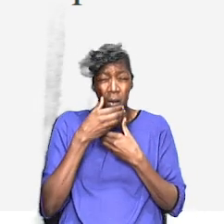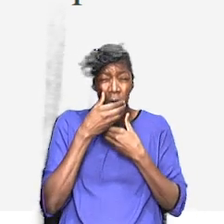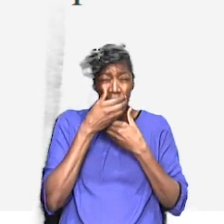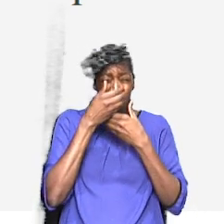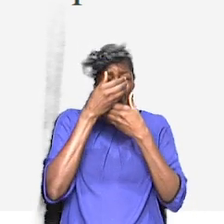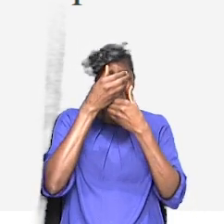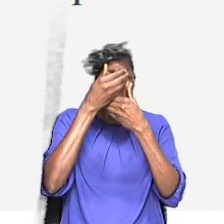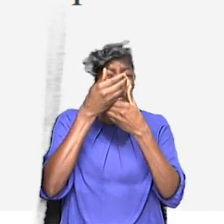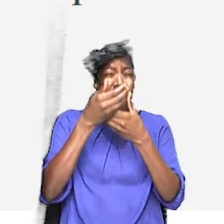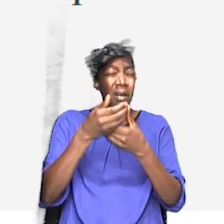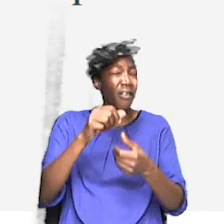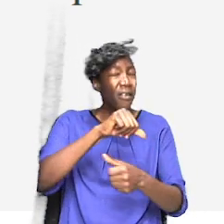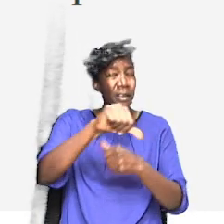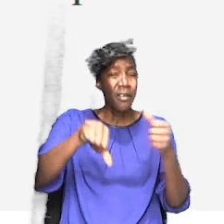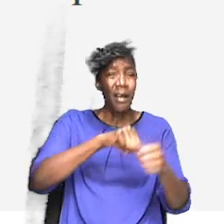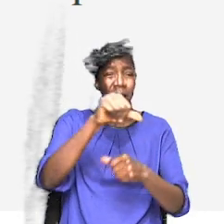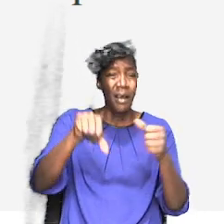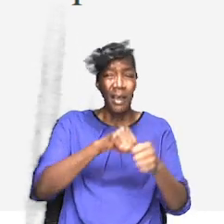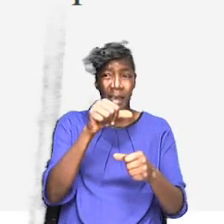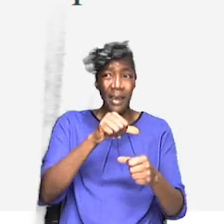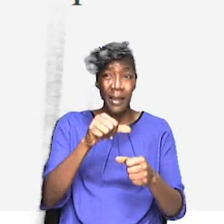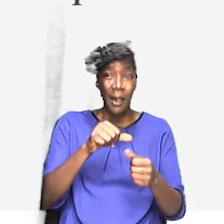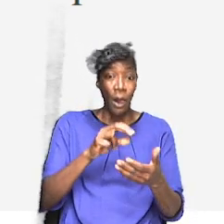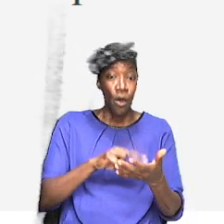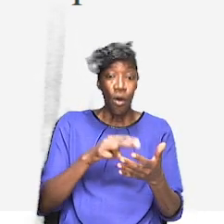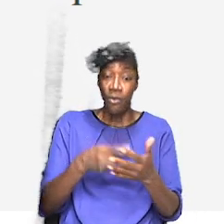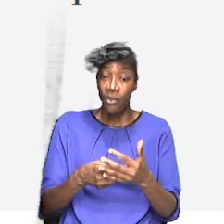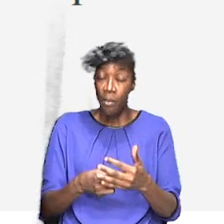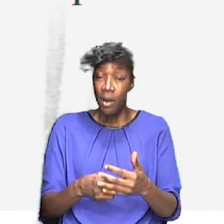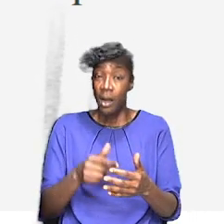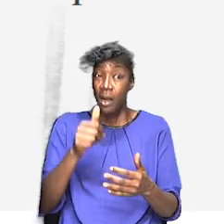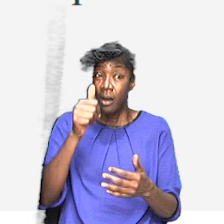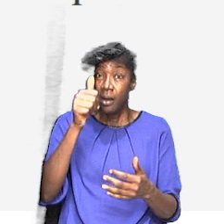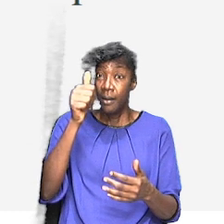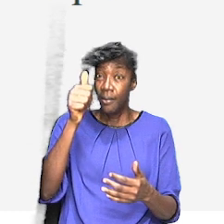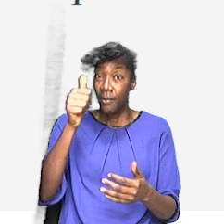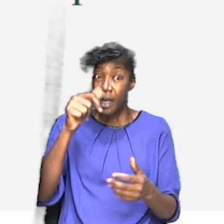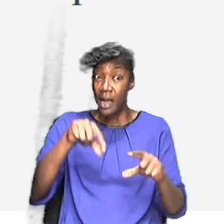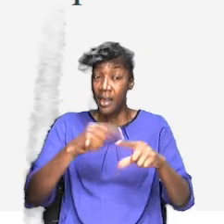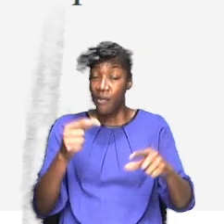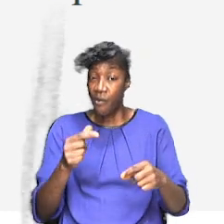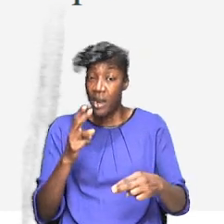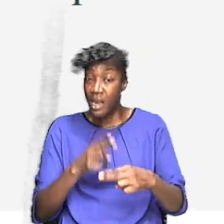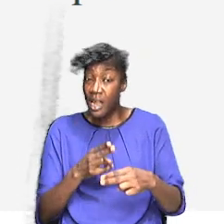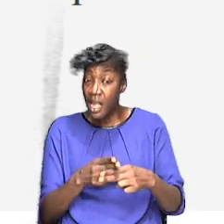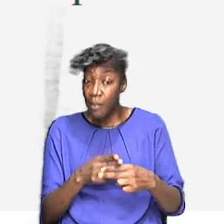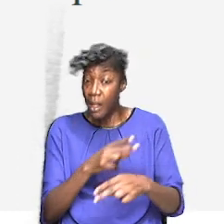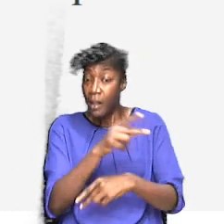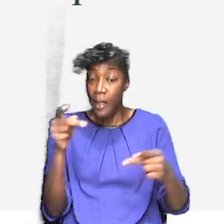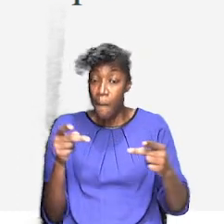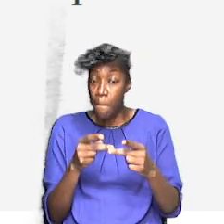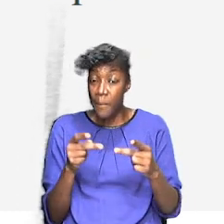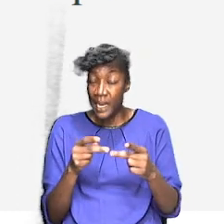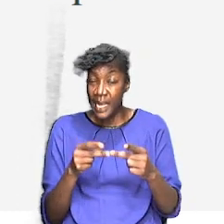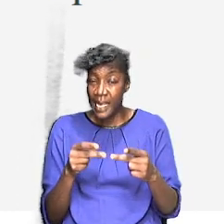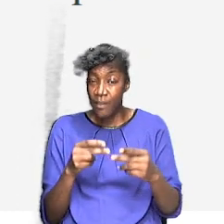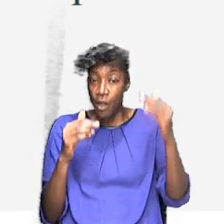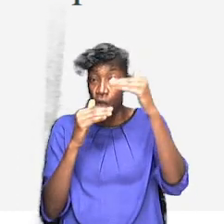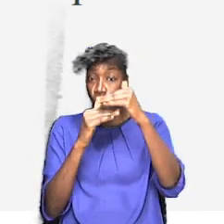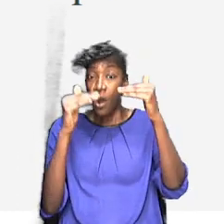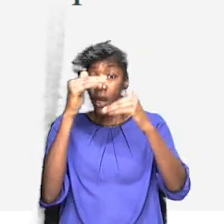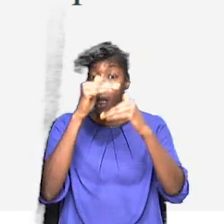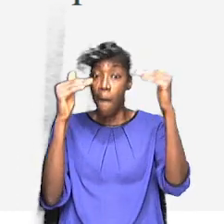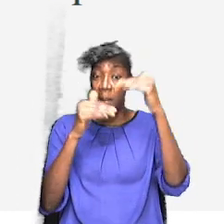from the place in Egypt, Alabaston, amen, where it was at, Alabastron, sorry, the place where they actually built